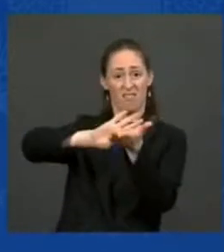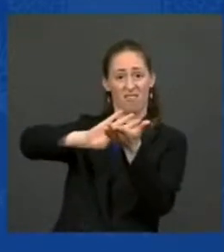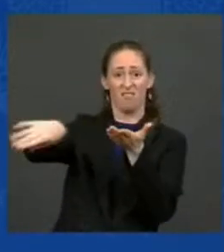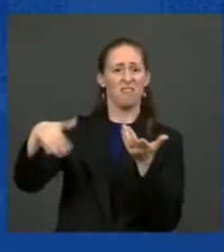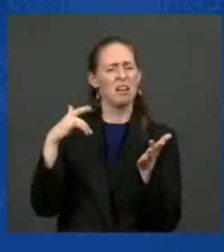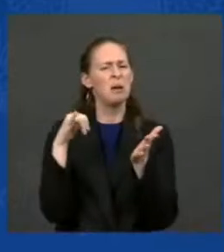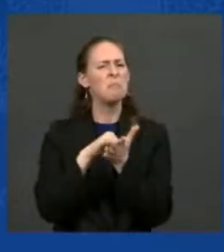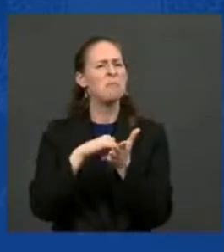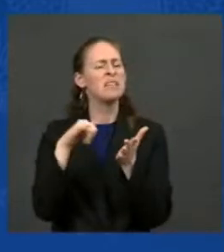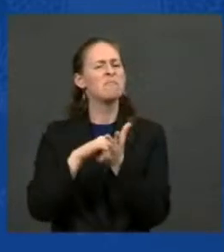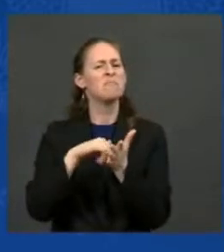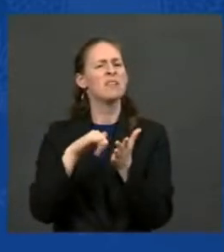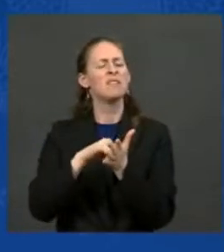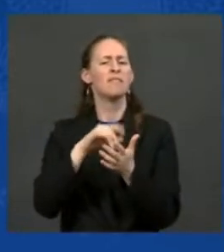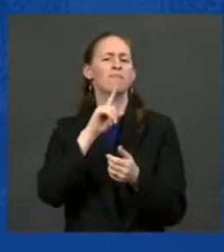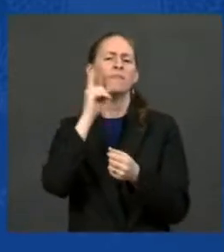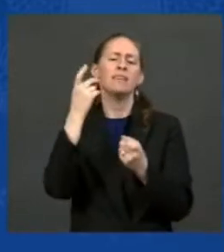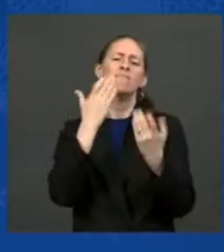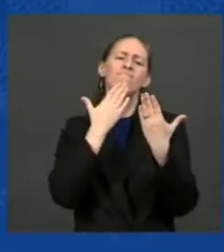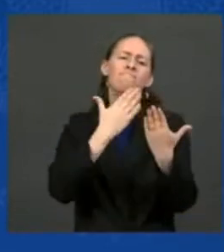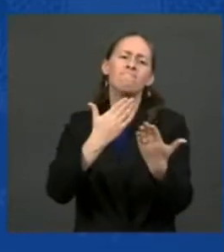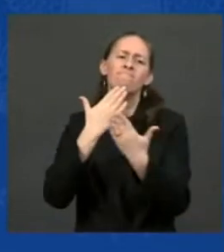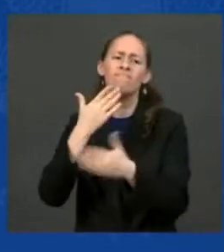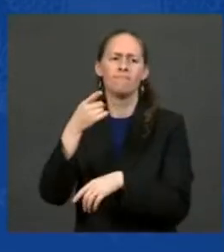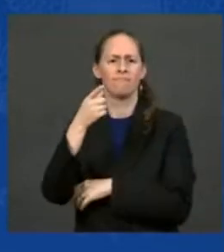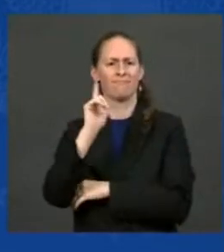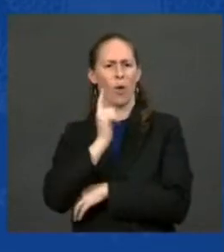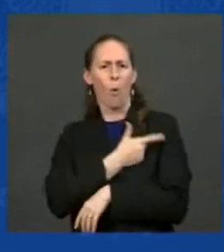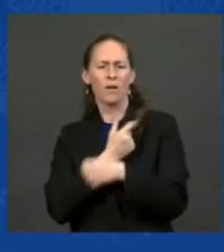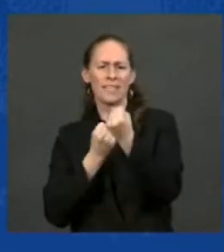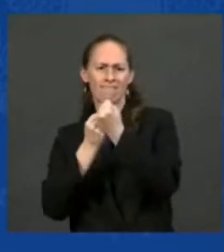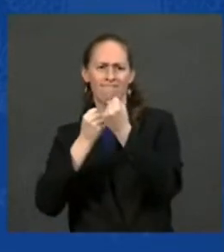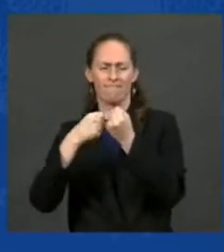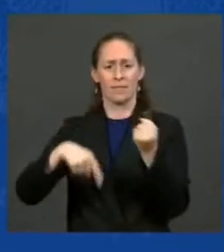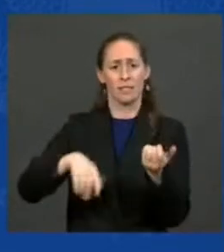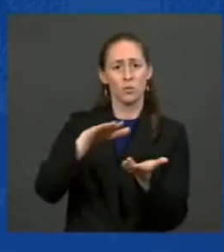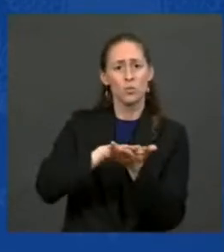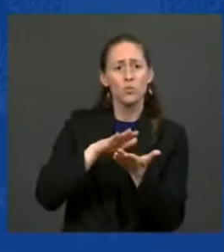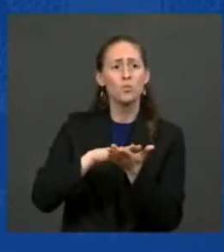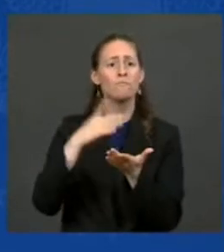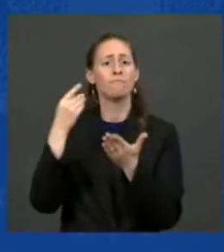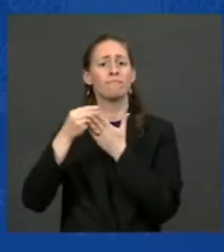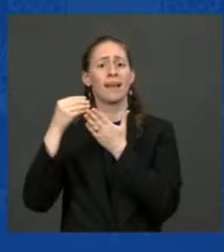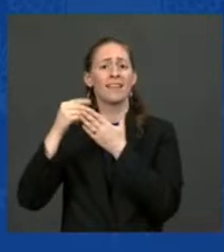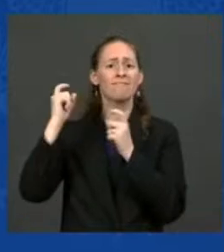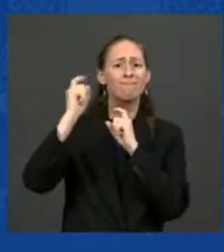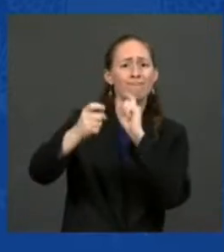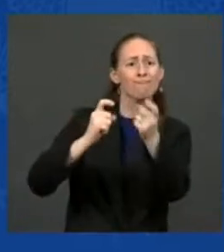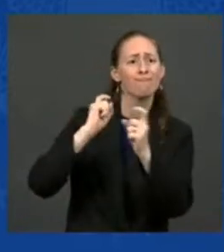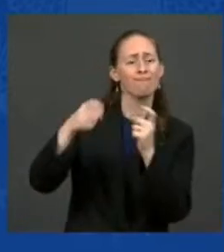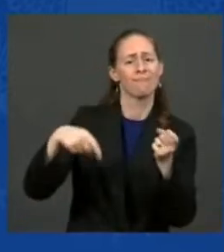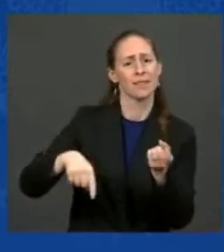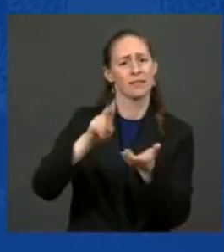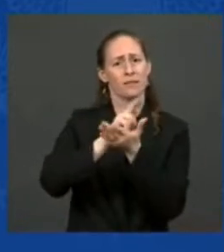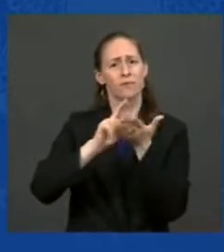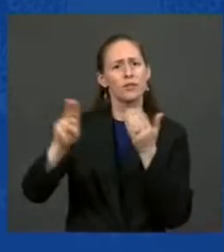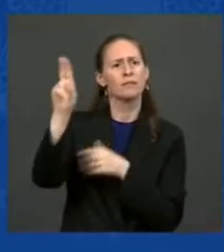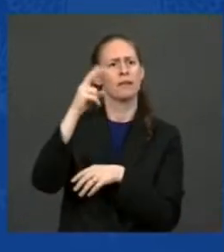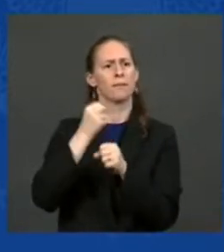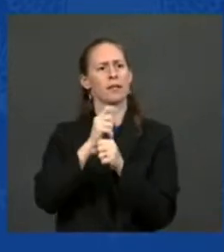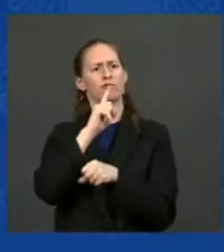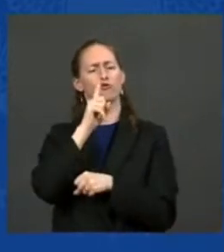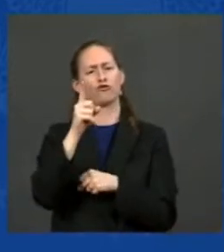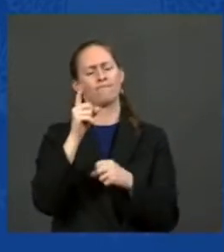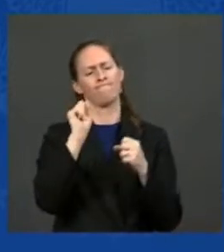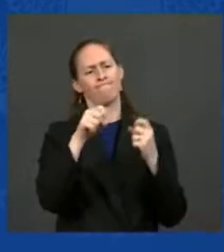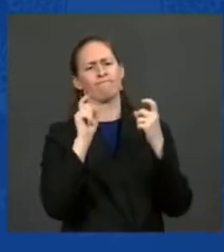my friend, for your loyalty to this university, your generosity to this university, and your commitment to human rights. It means a great deal. Thank you